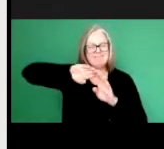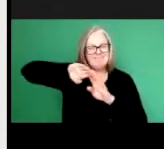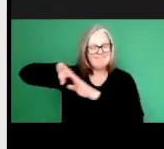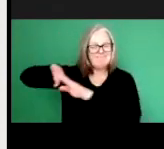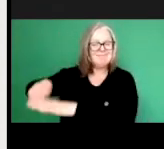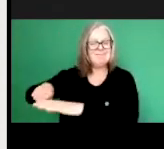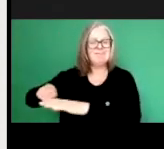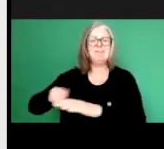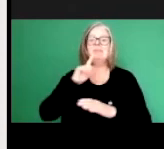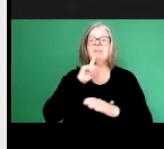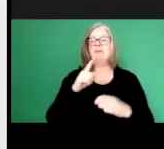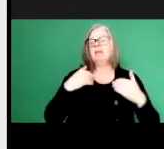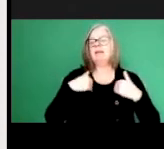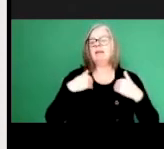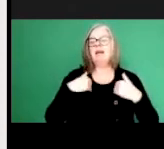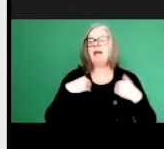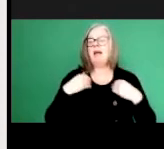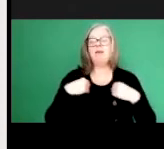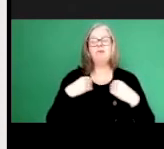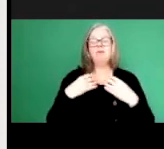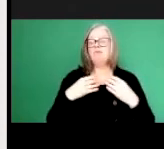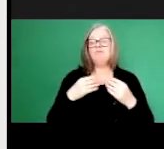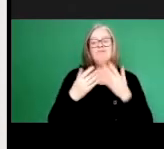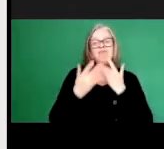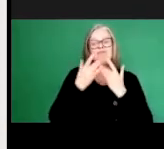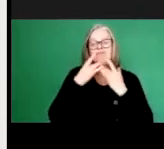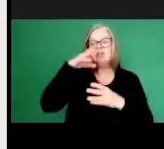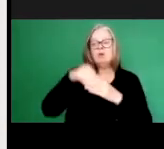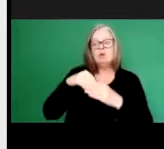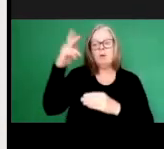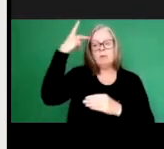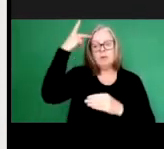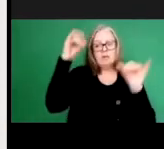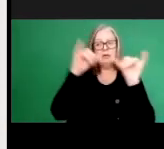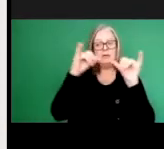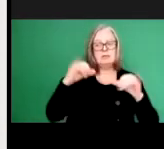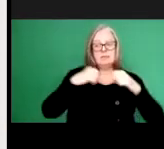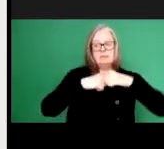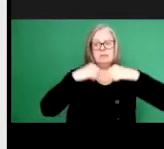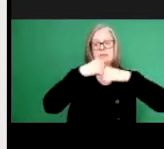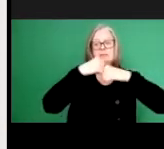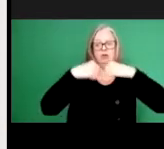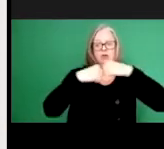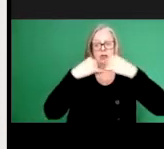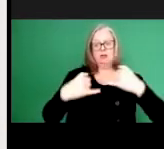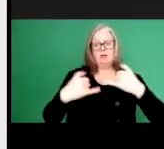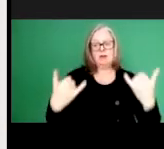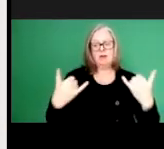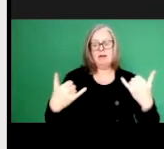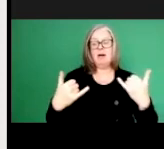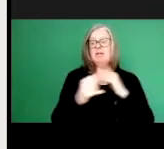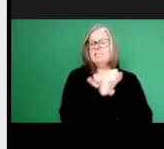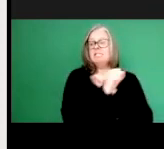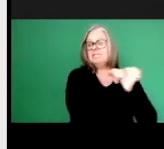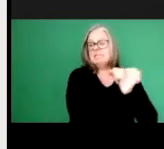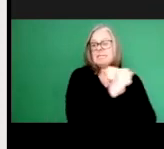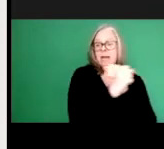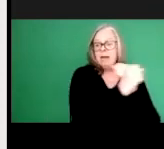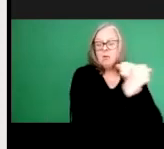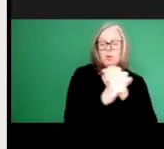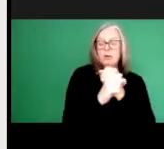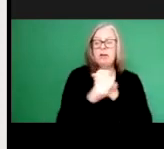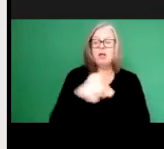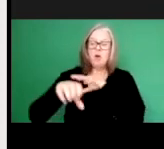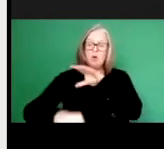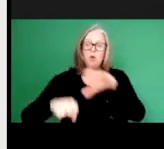embedded into the political and economic systems that structure our lives. Colonialism and slavery left ongoing legacies of economic attraction